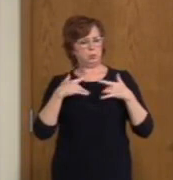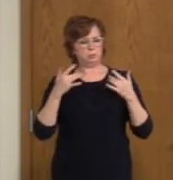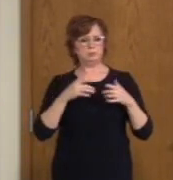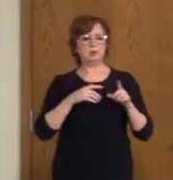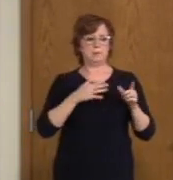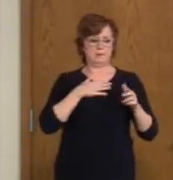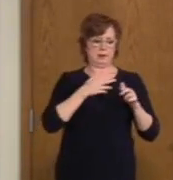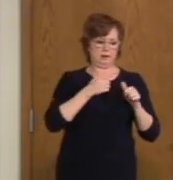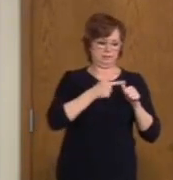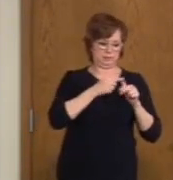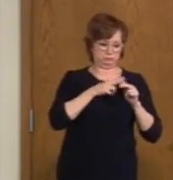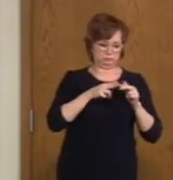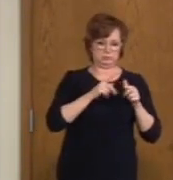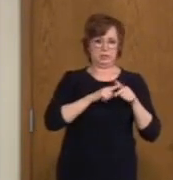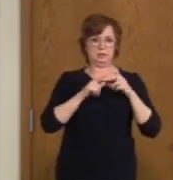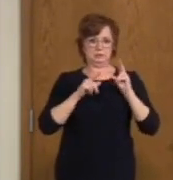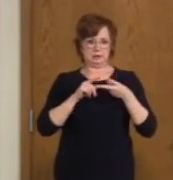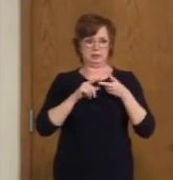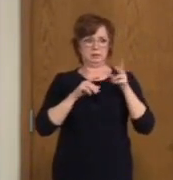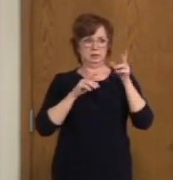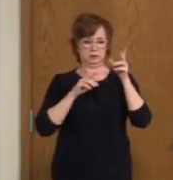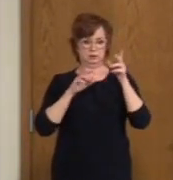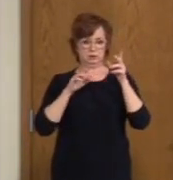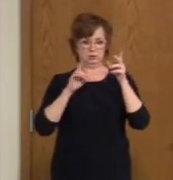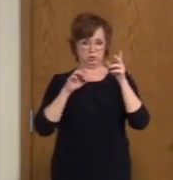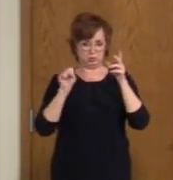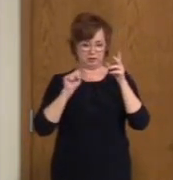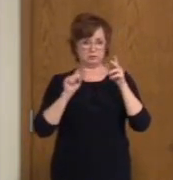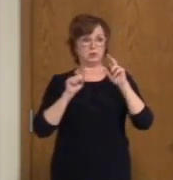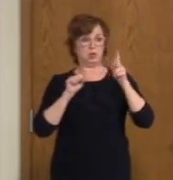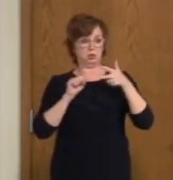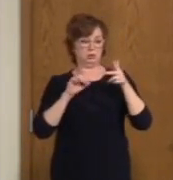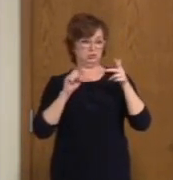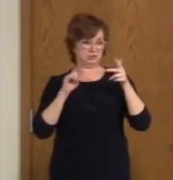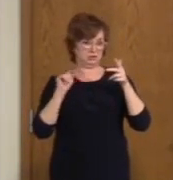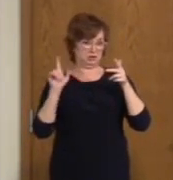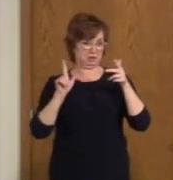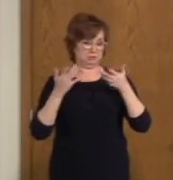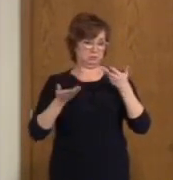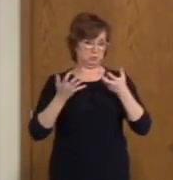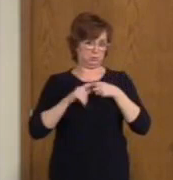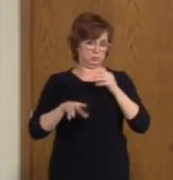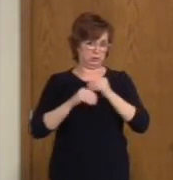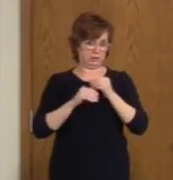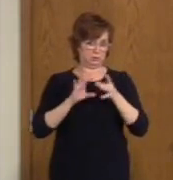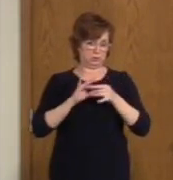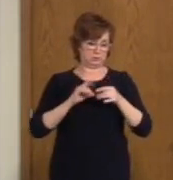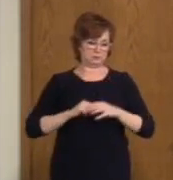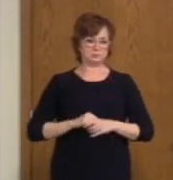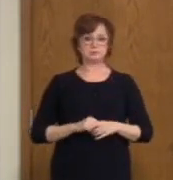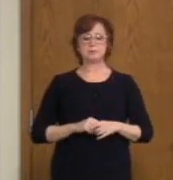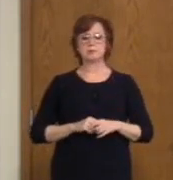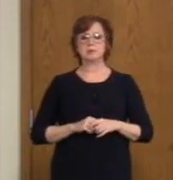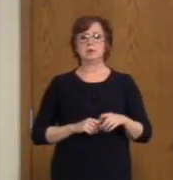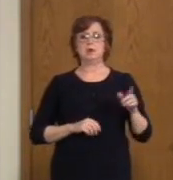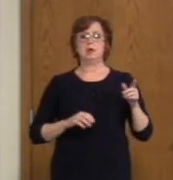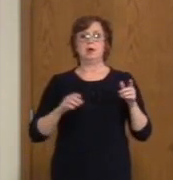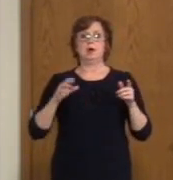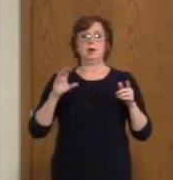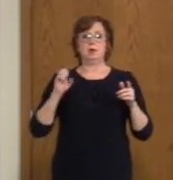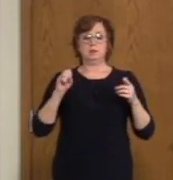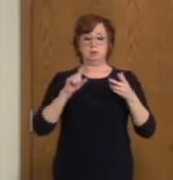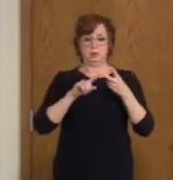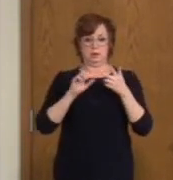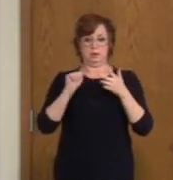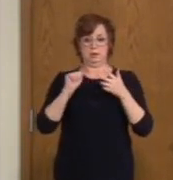but then Scott Livingston, maybe I just ask for a couple of comments on the impact of the 55 and over recommendation